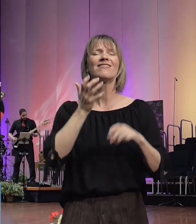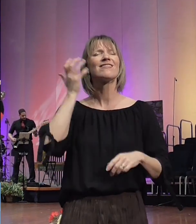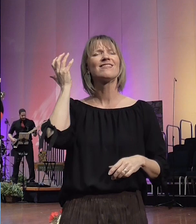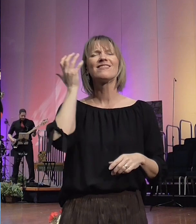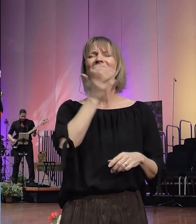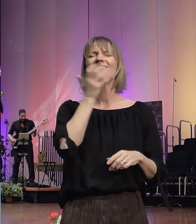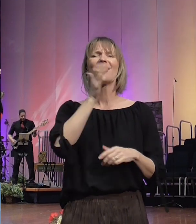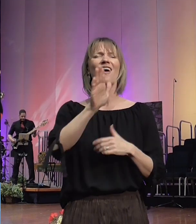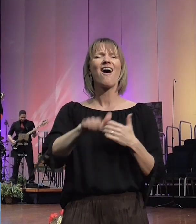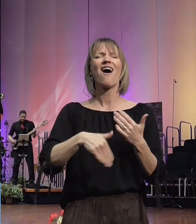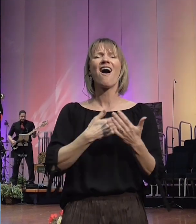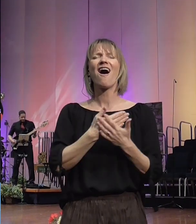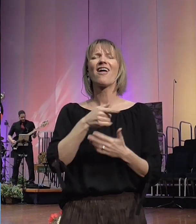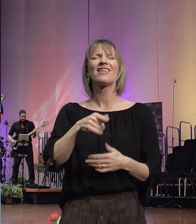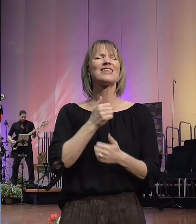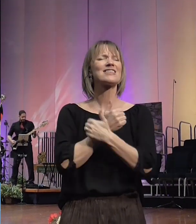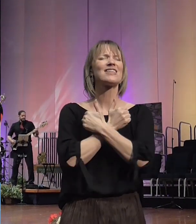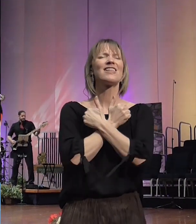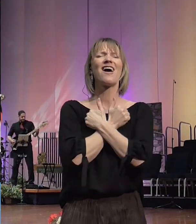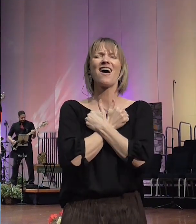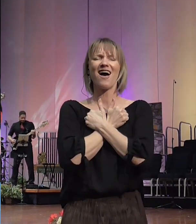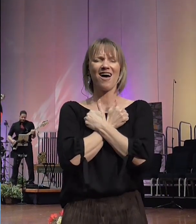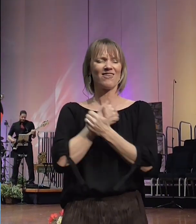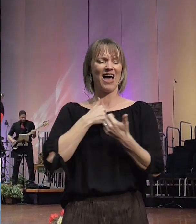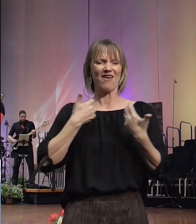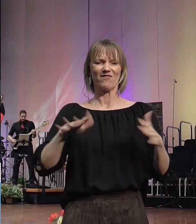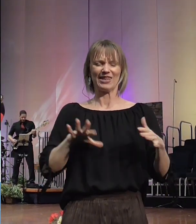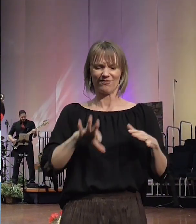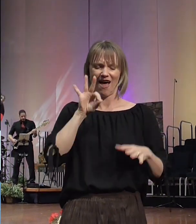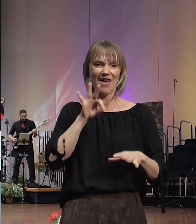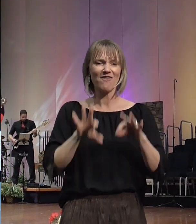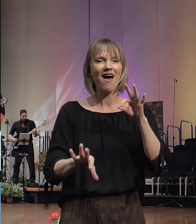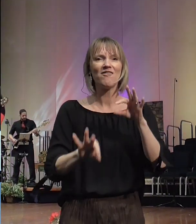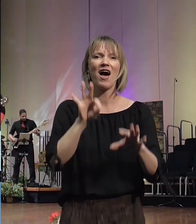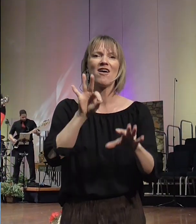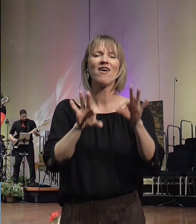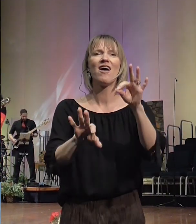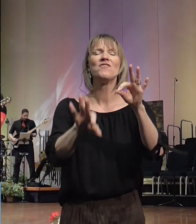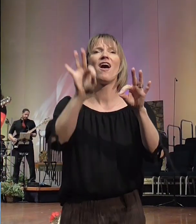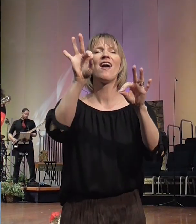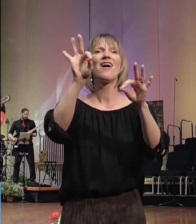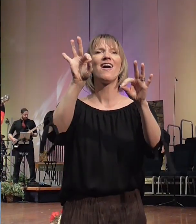All this love I have found